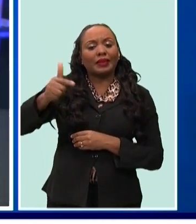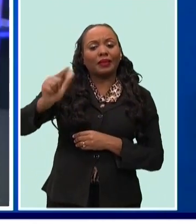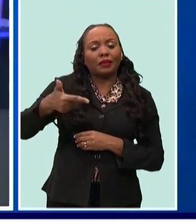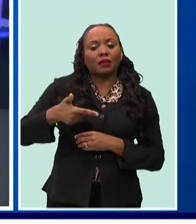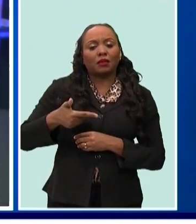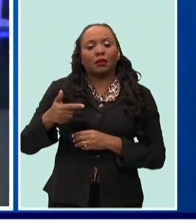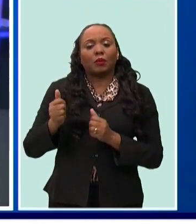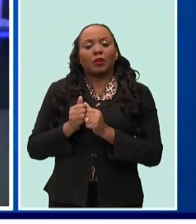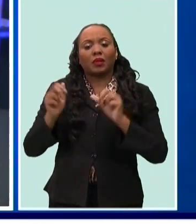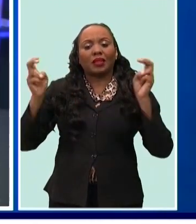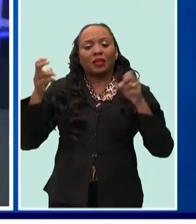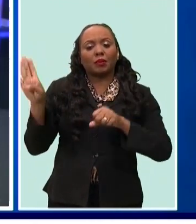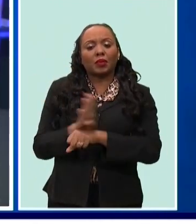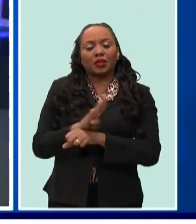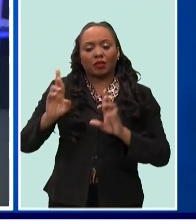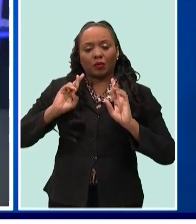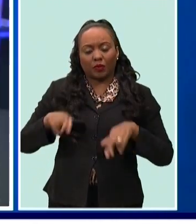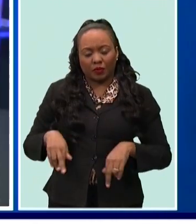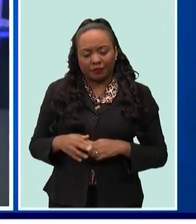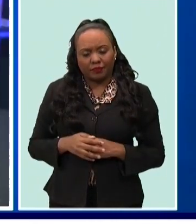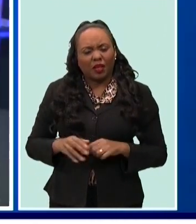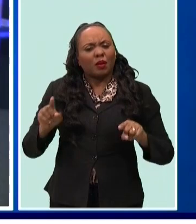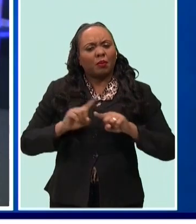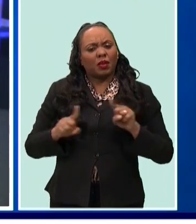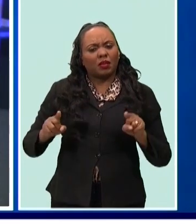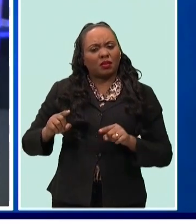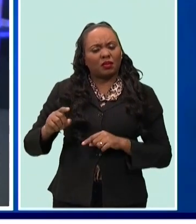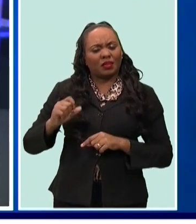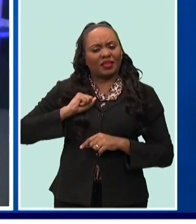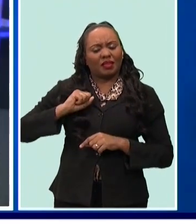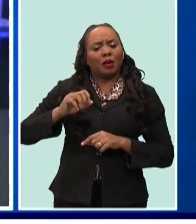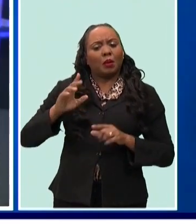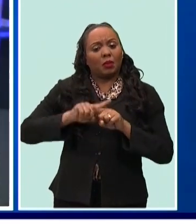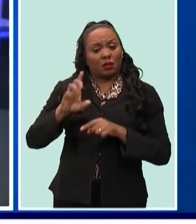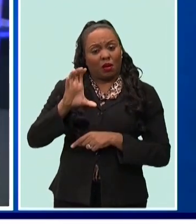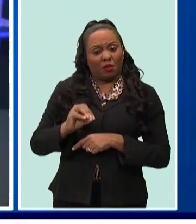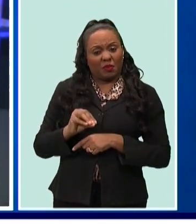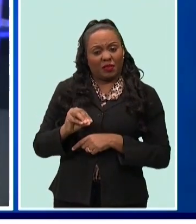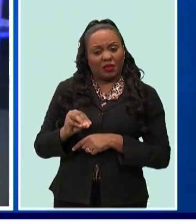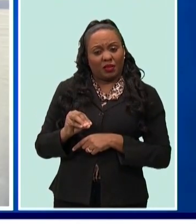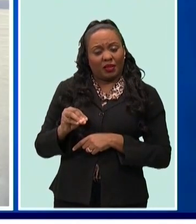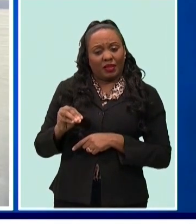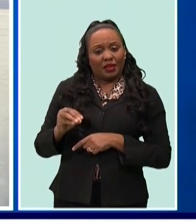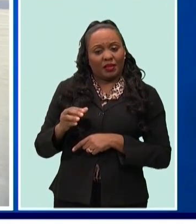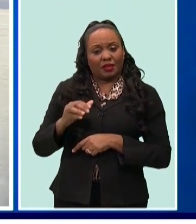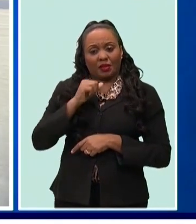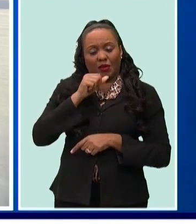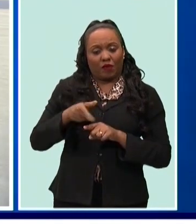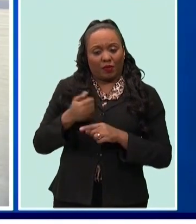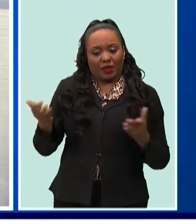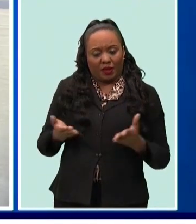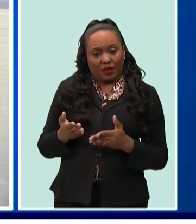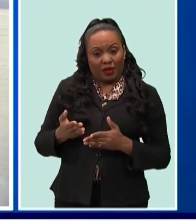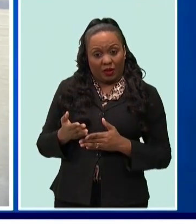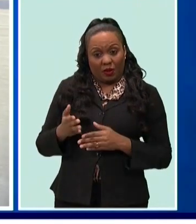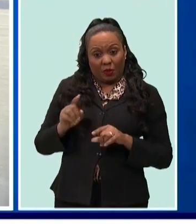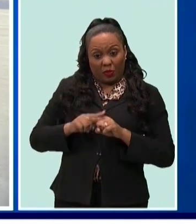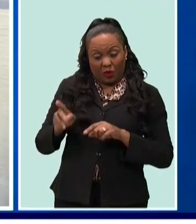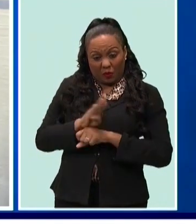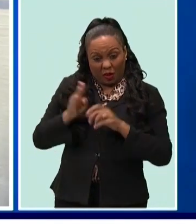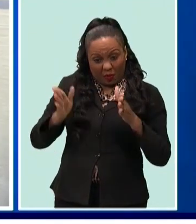it's a foreign company. Mm-hmm. Will the majority of their staff be Barbadian? That's what they're saying at this stage. For example, they said 95%